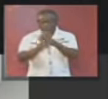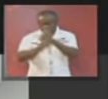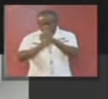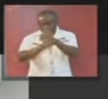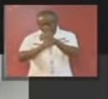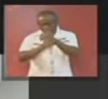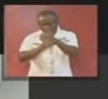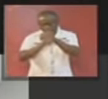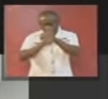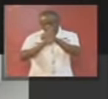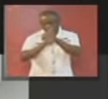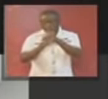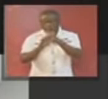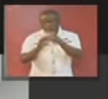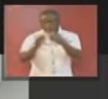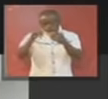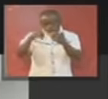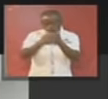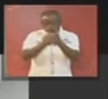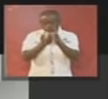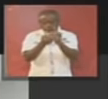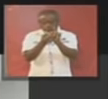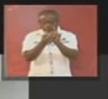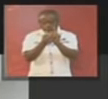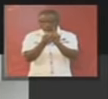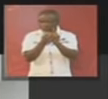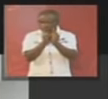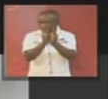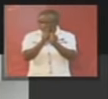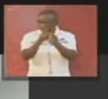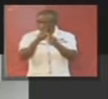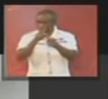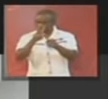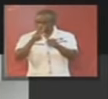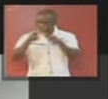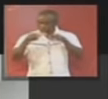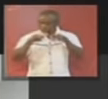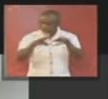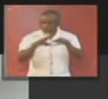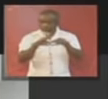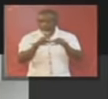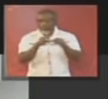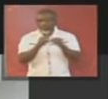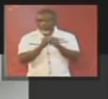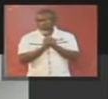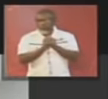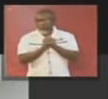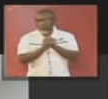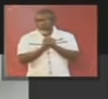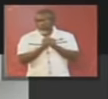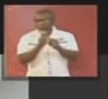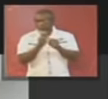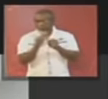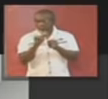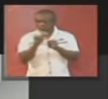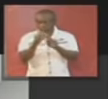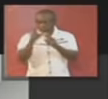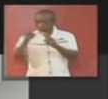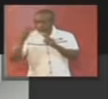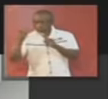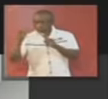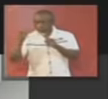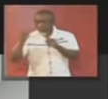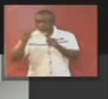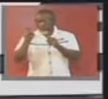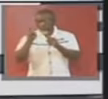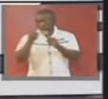we have the quarantine and all those things, but is this going to be enough to protect us from getting that strain into the country, especially with repatriations?